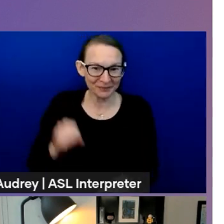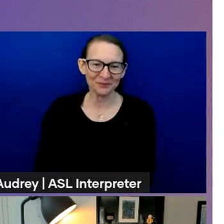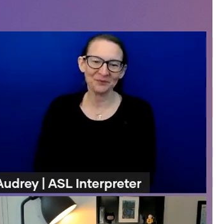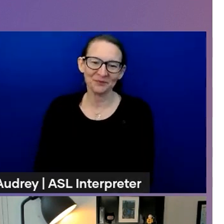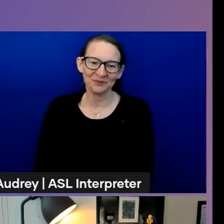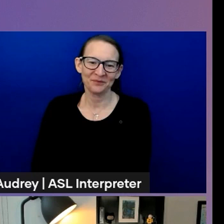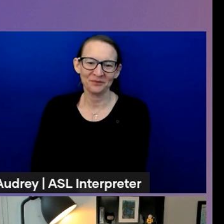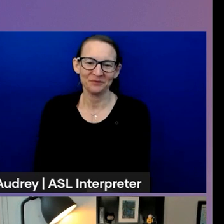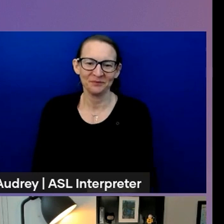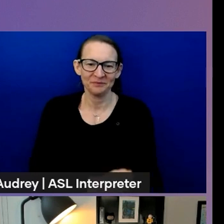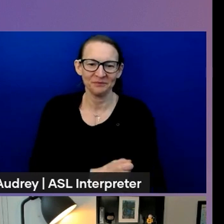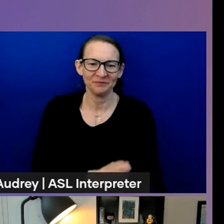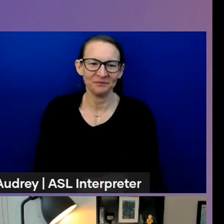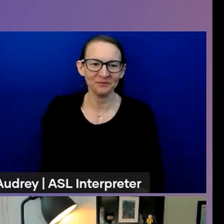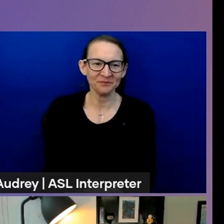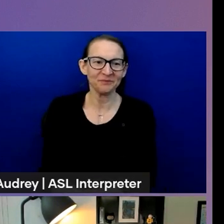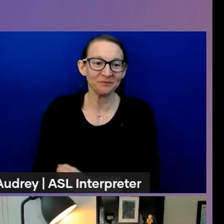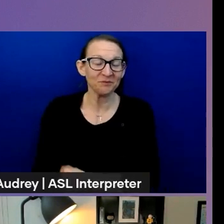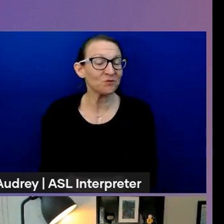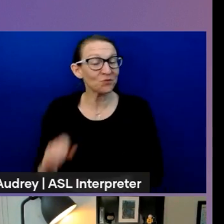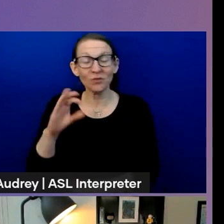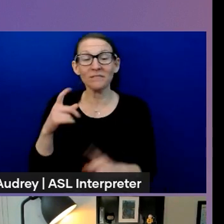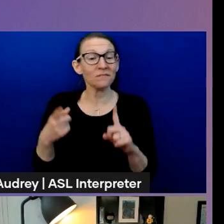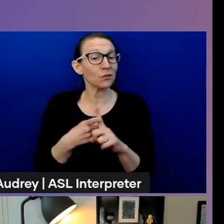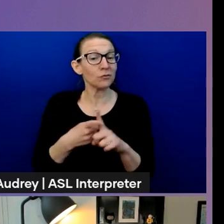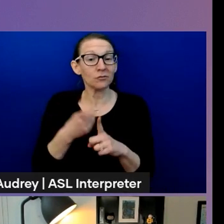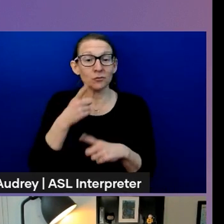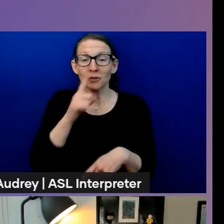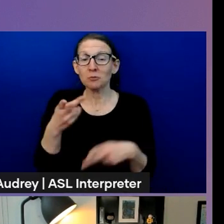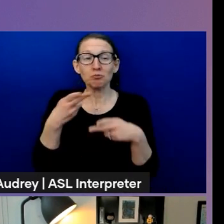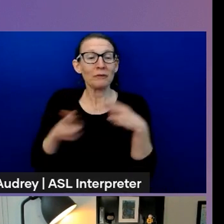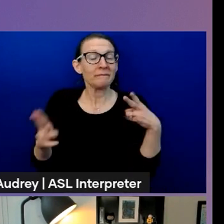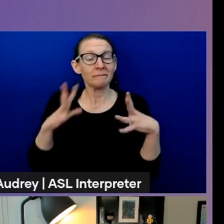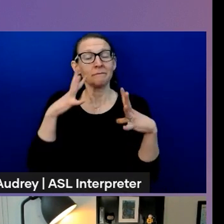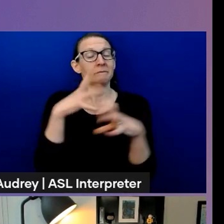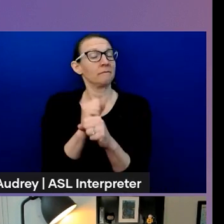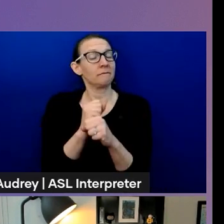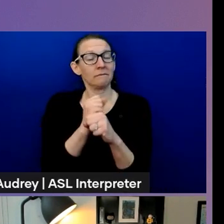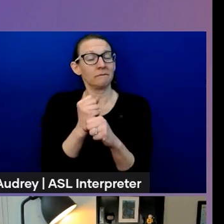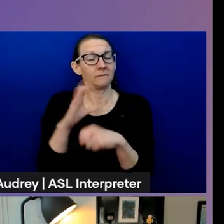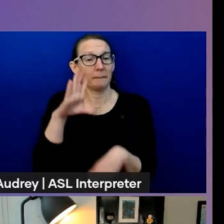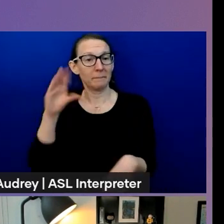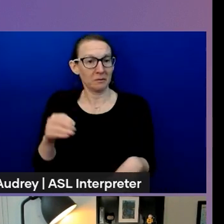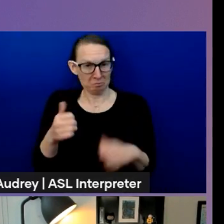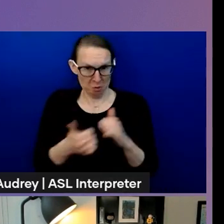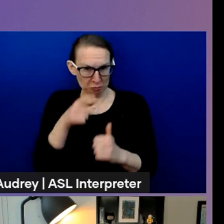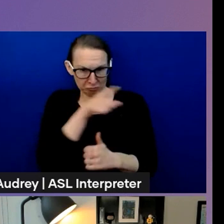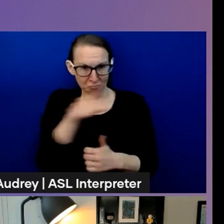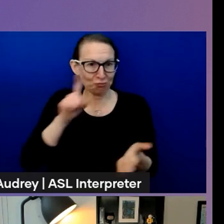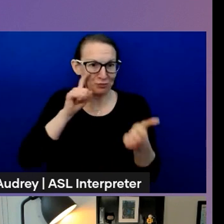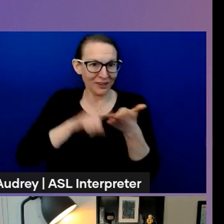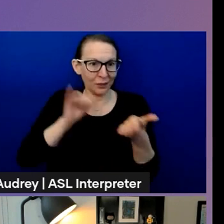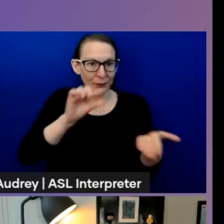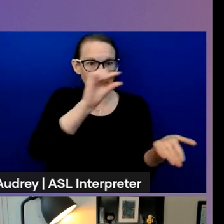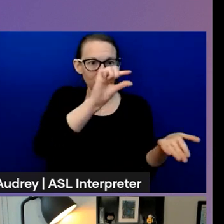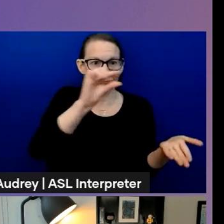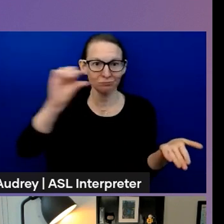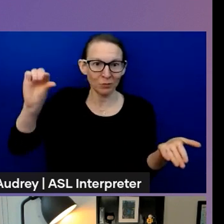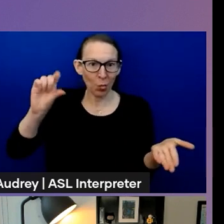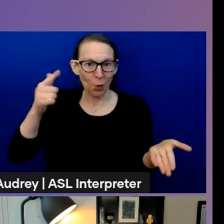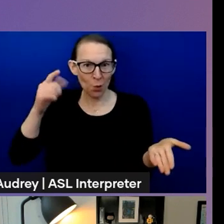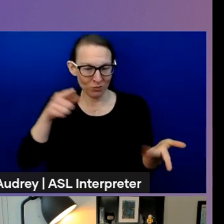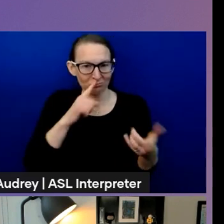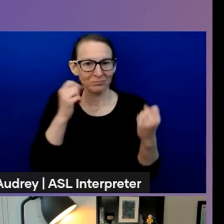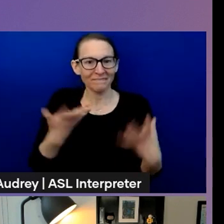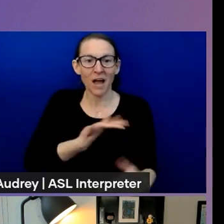let's get started. So the first thing, a brief company overview. Most of you recognize these logos. Of course, this is a bunch of our